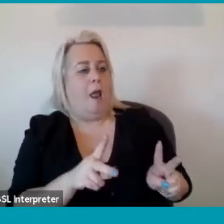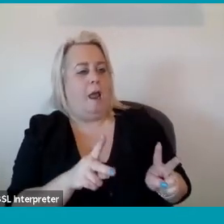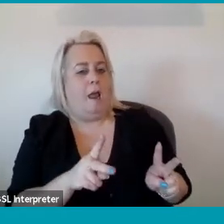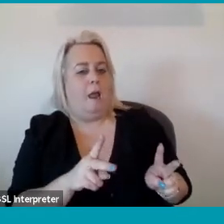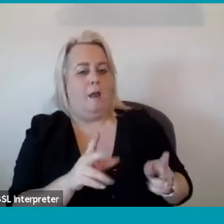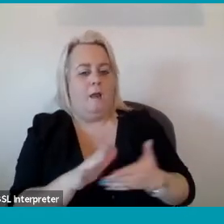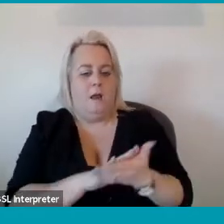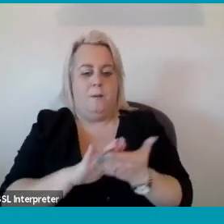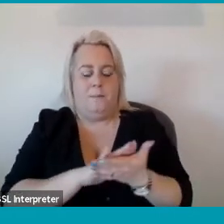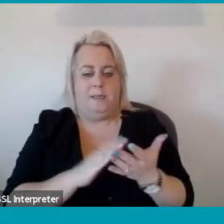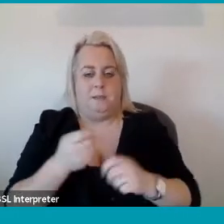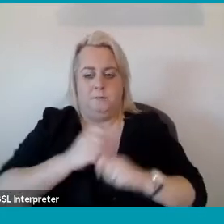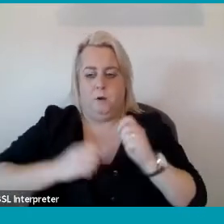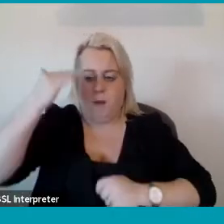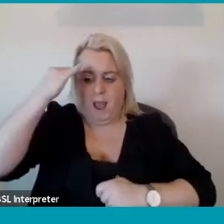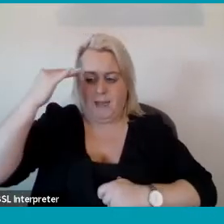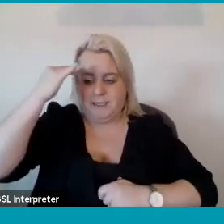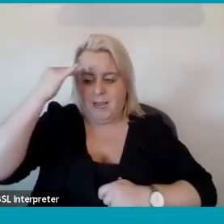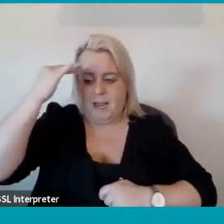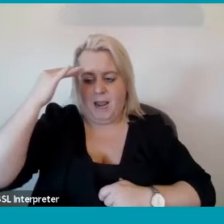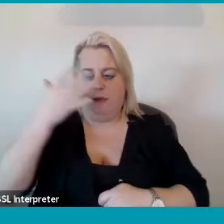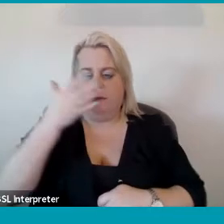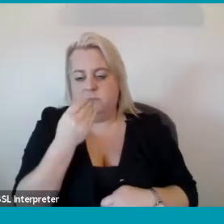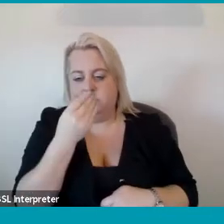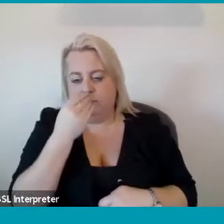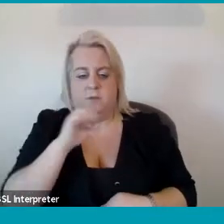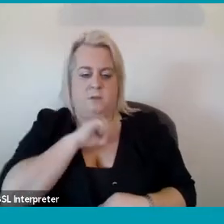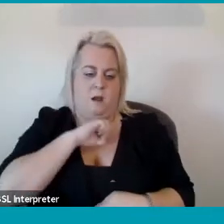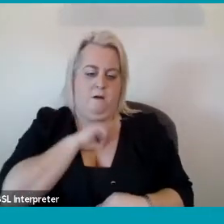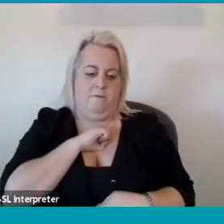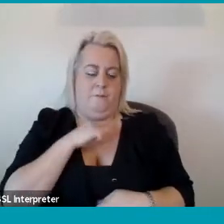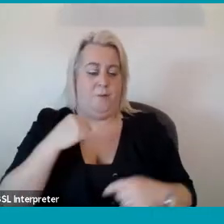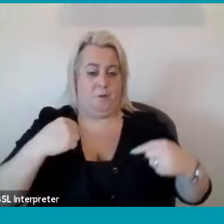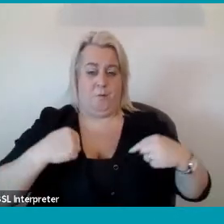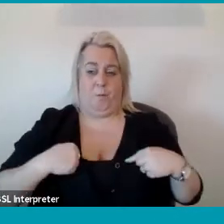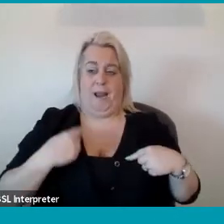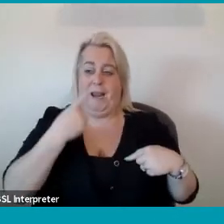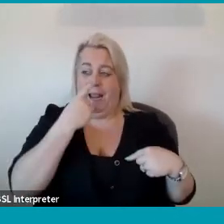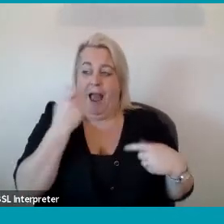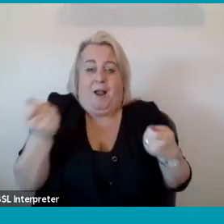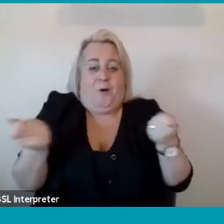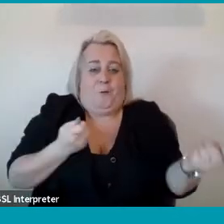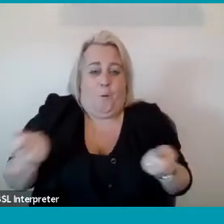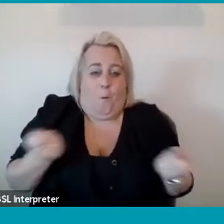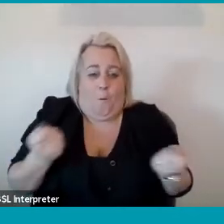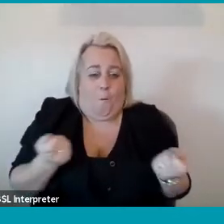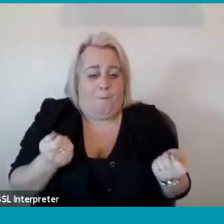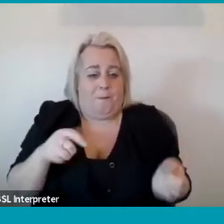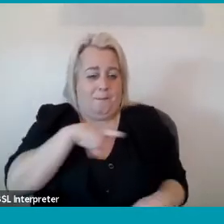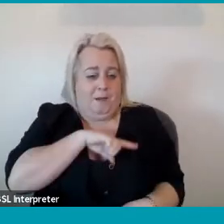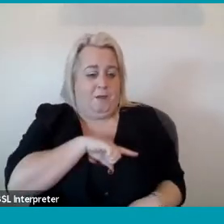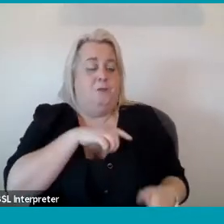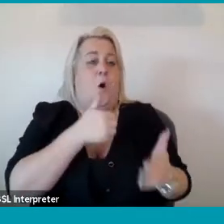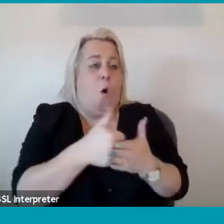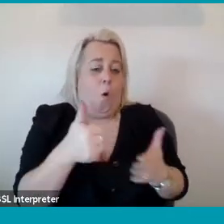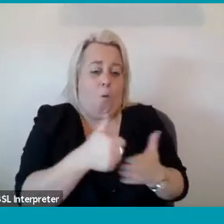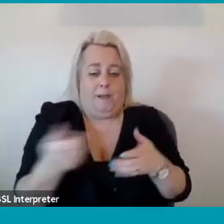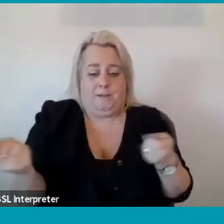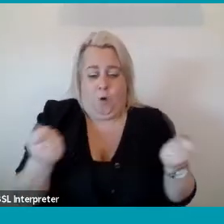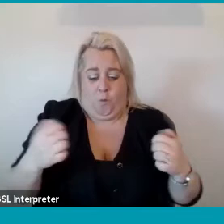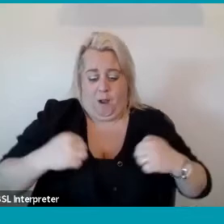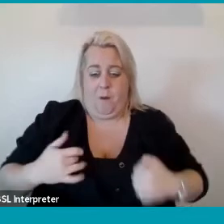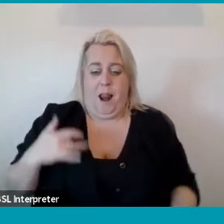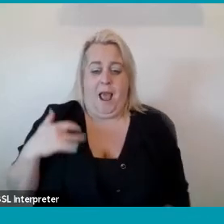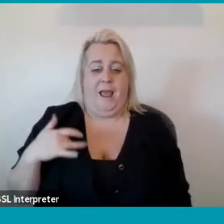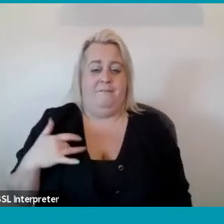might be, we're going to cope with it because that's what we're used to doing. We're used to coping with things that aren't ideal. And so we just tend to push